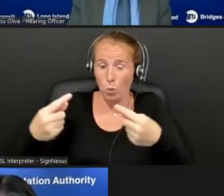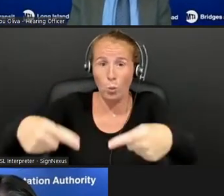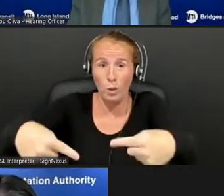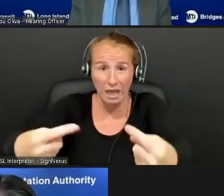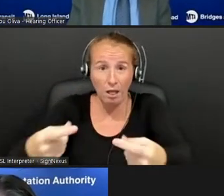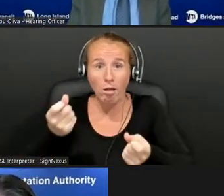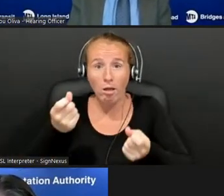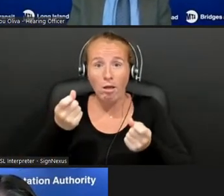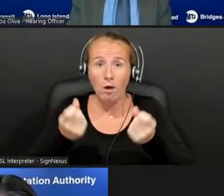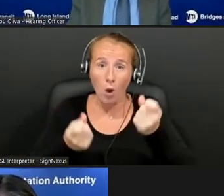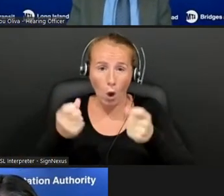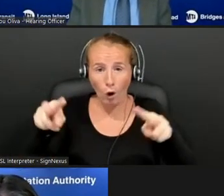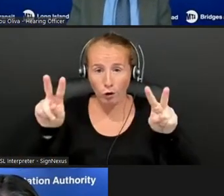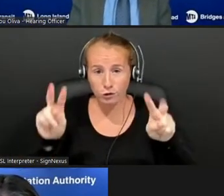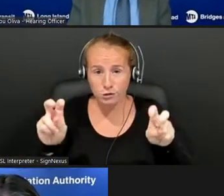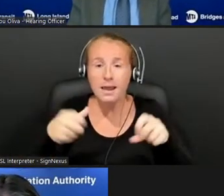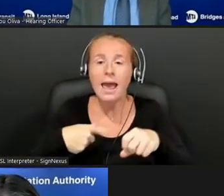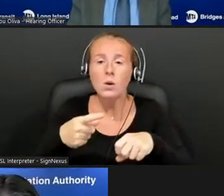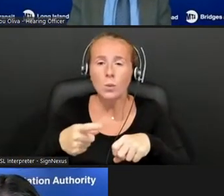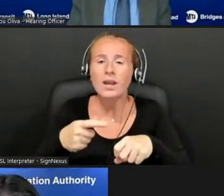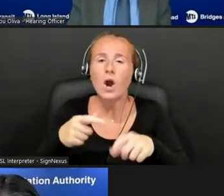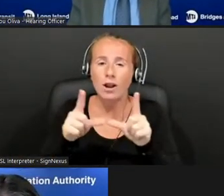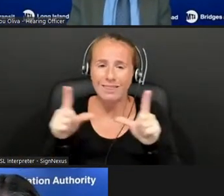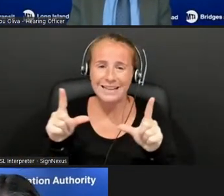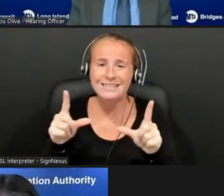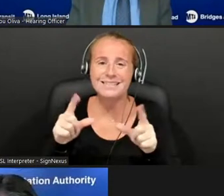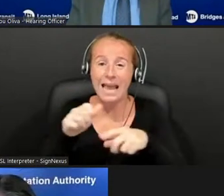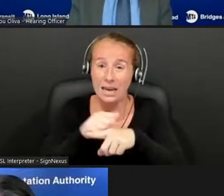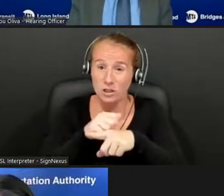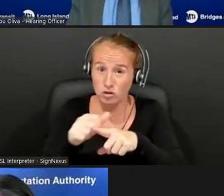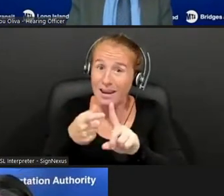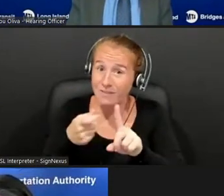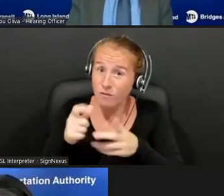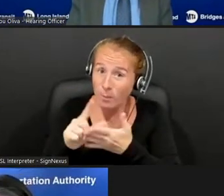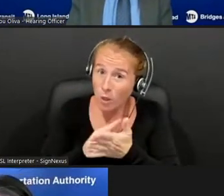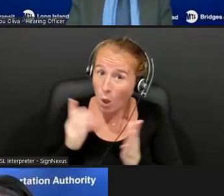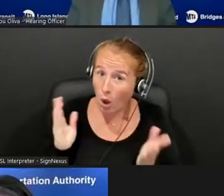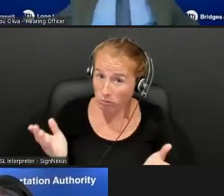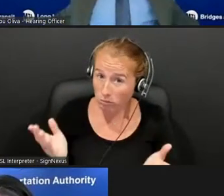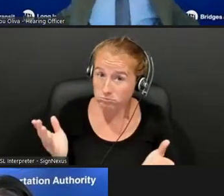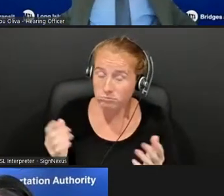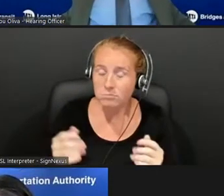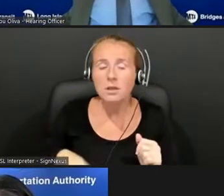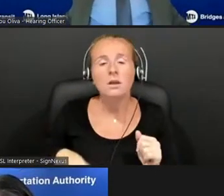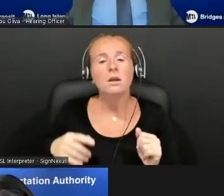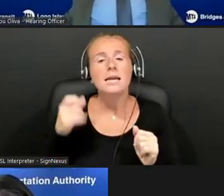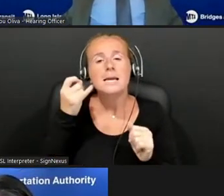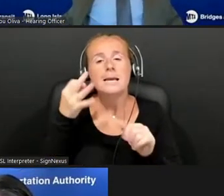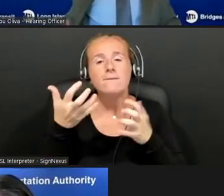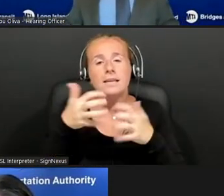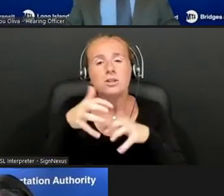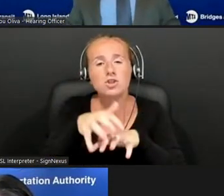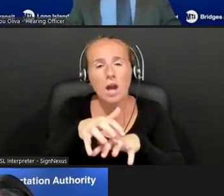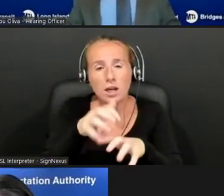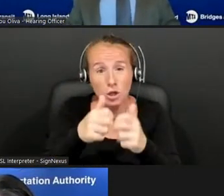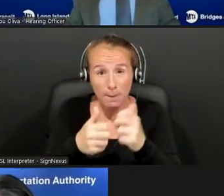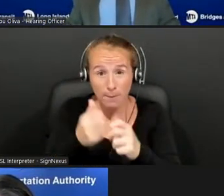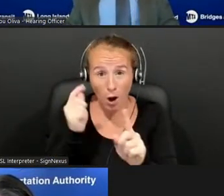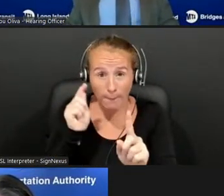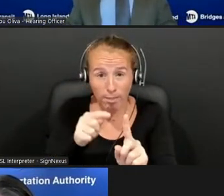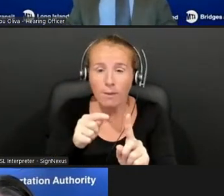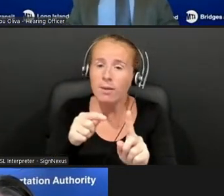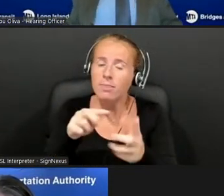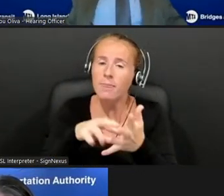insured registered licensed and trained by law if congestion is the problem then